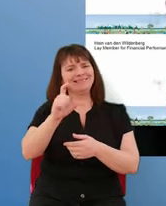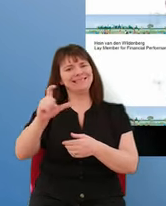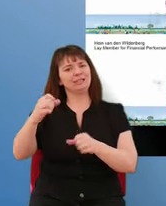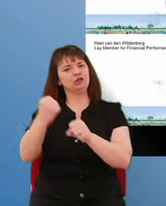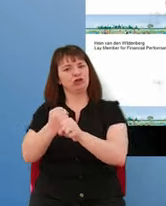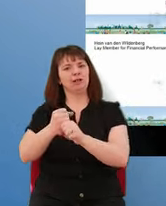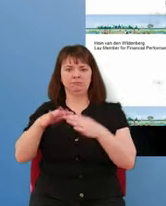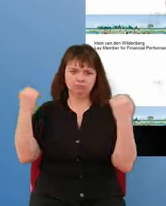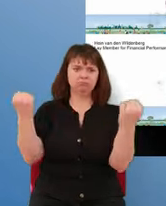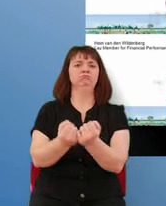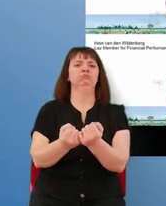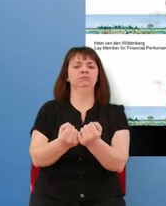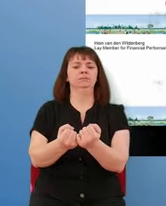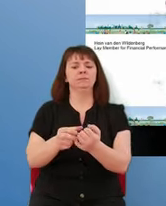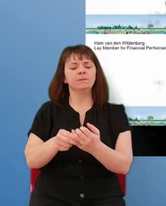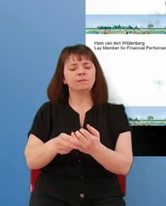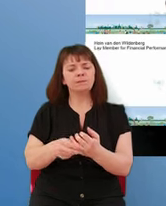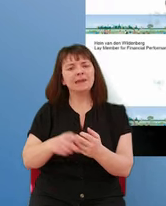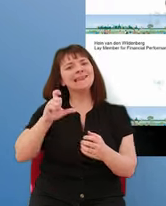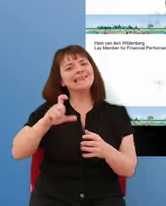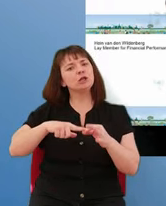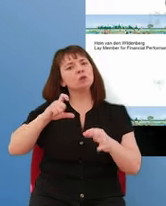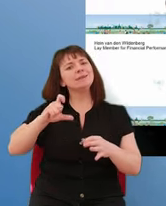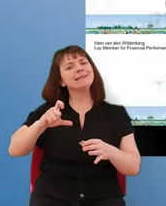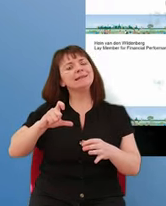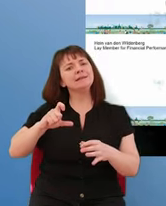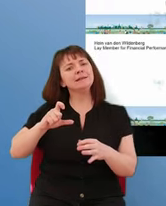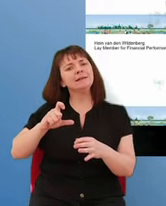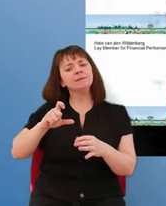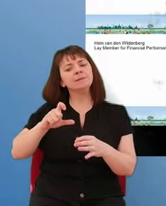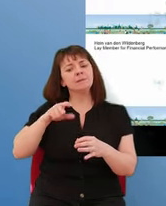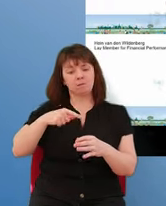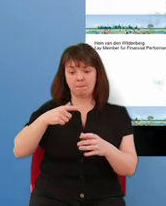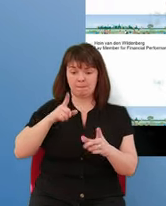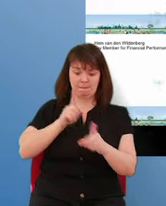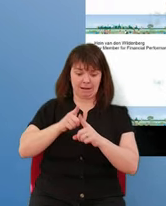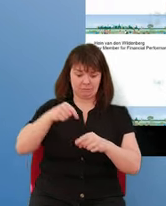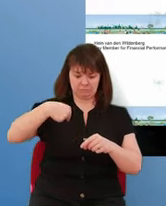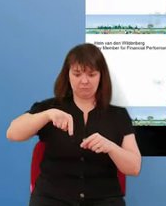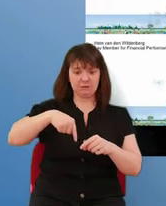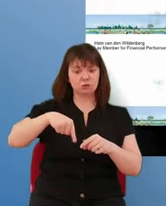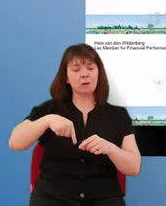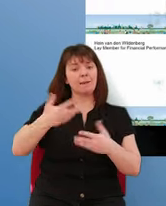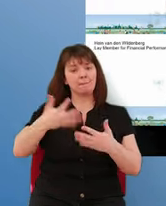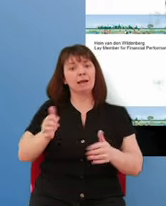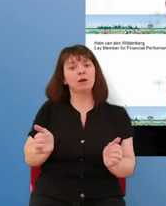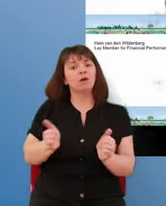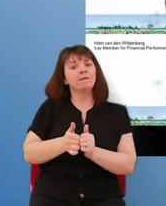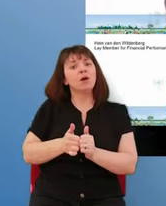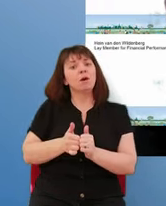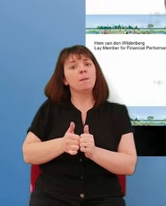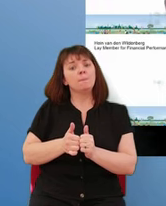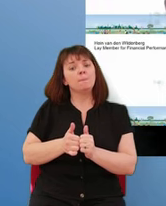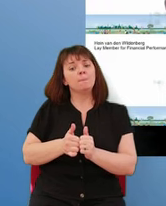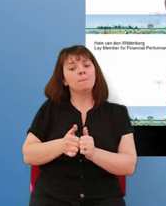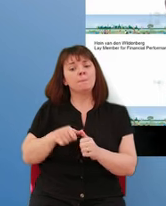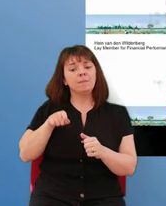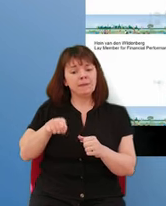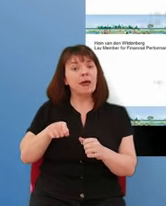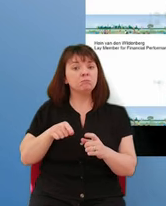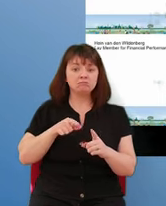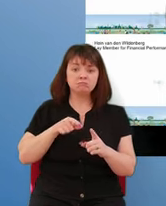they have confirmed that they are assured about the work that is being carried out by the practice. And they